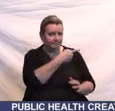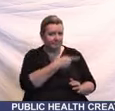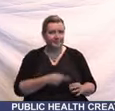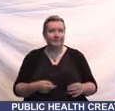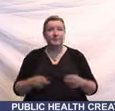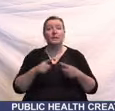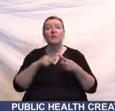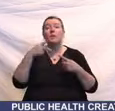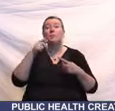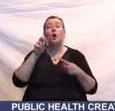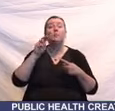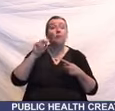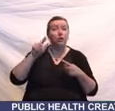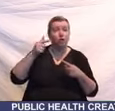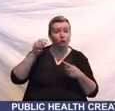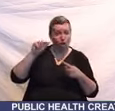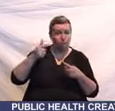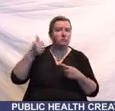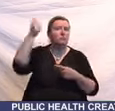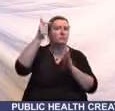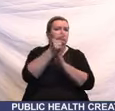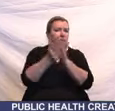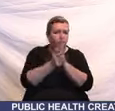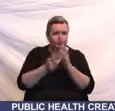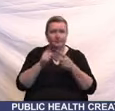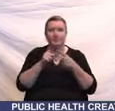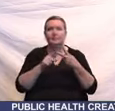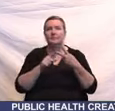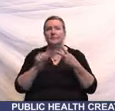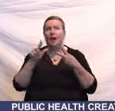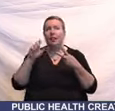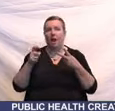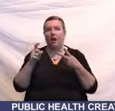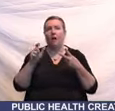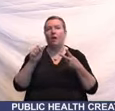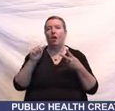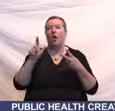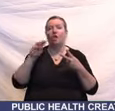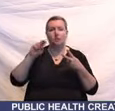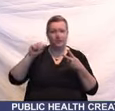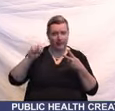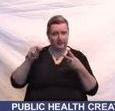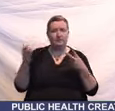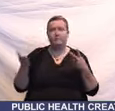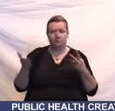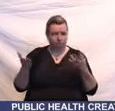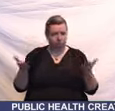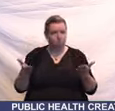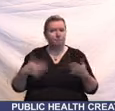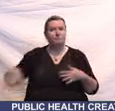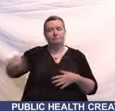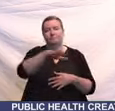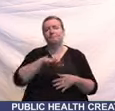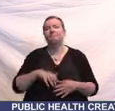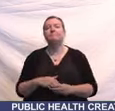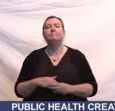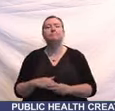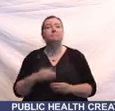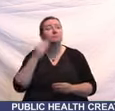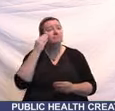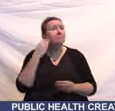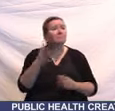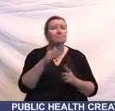of thousands here. Jamil's going to have the mic. Before we get to the numbers, a quick reminder that the December